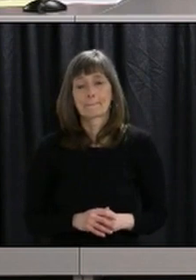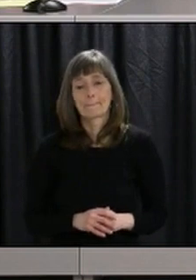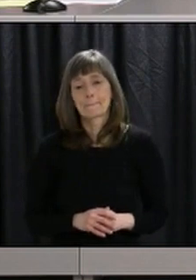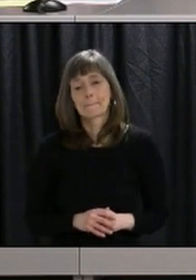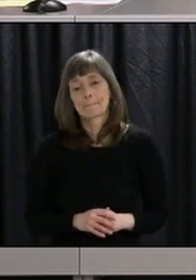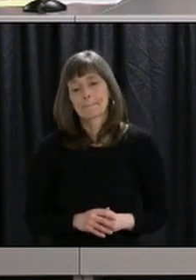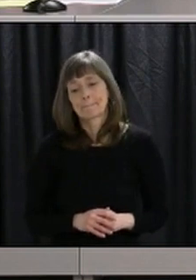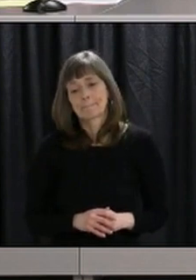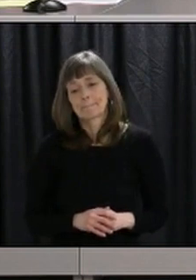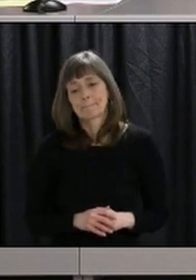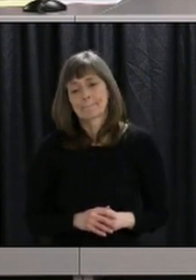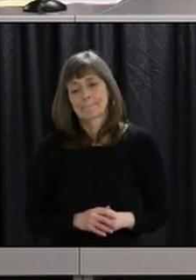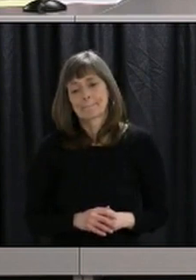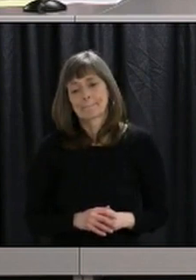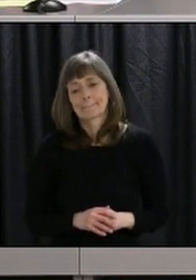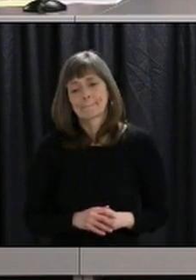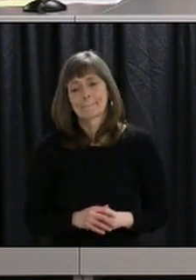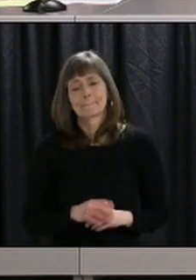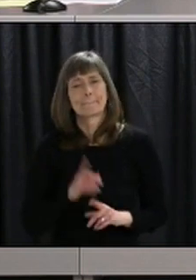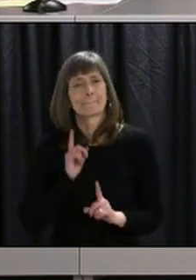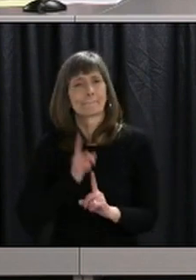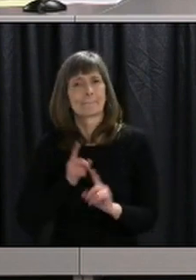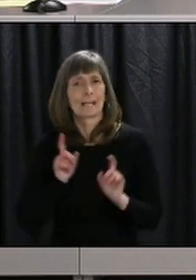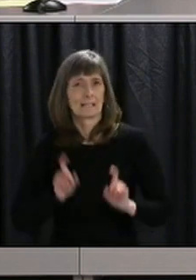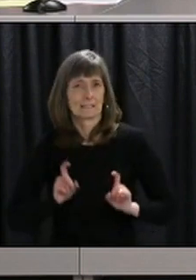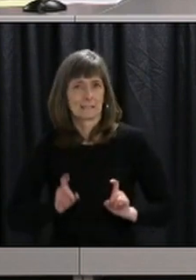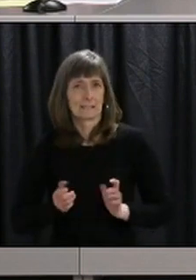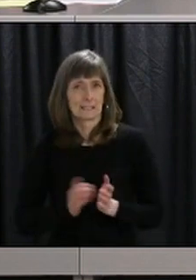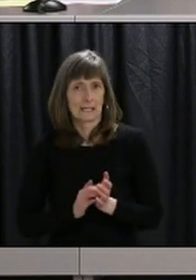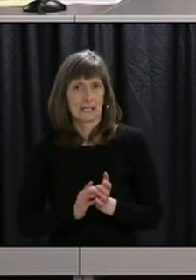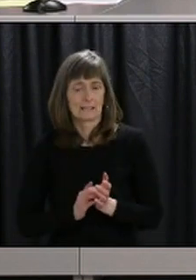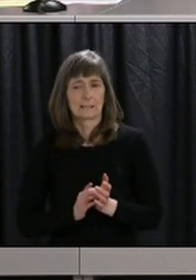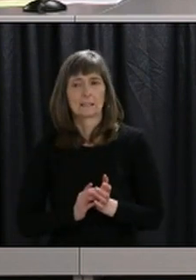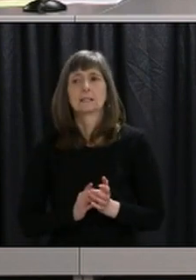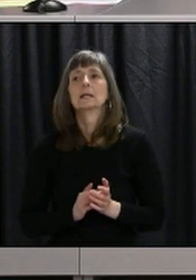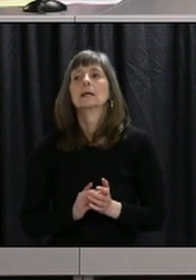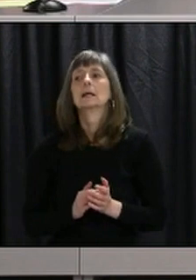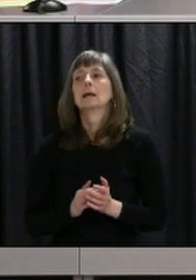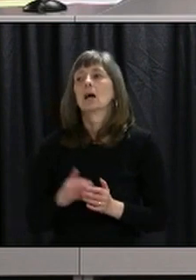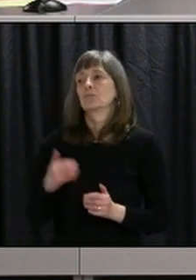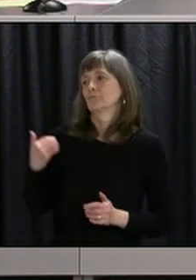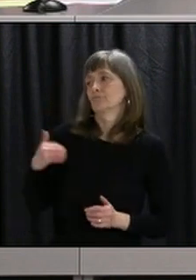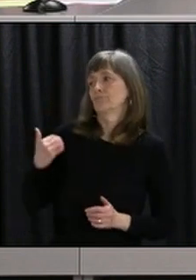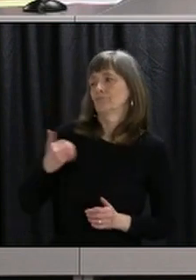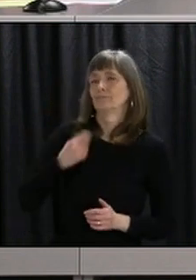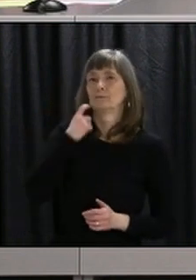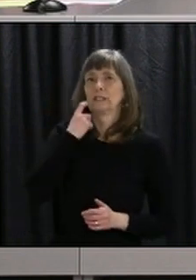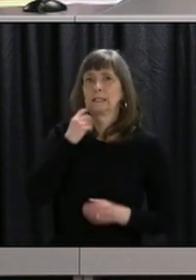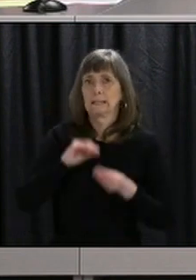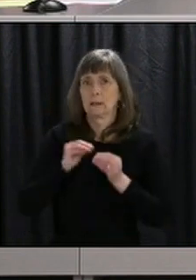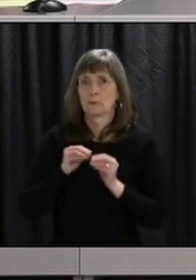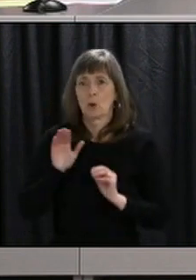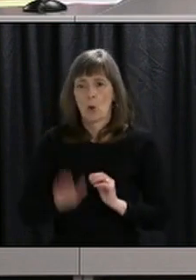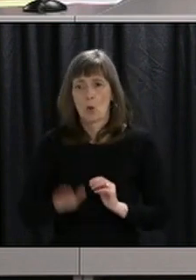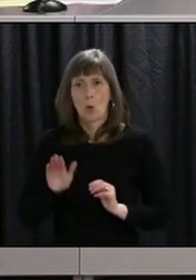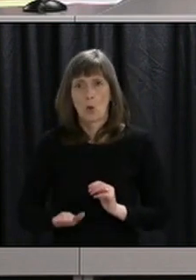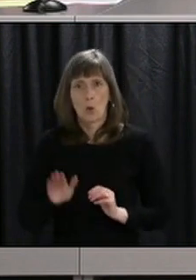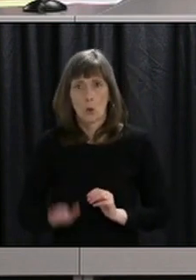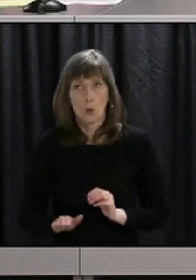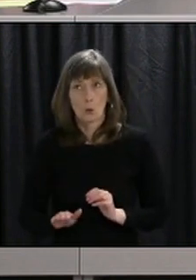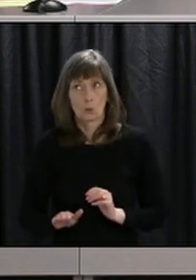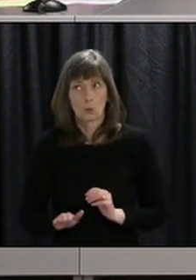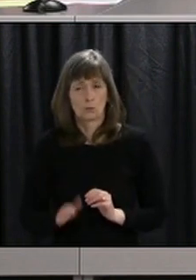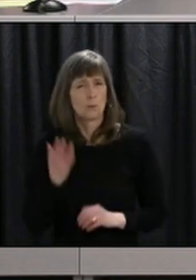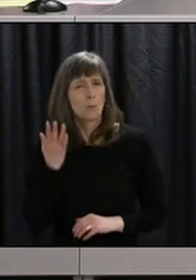Dr. Fitzgerald, just further to the testing there, our daily numbers have dropped quite a bit over the last few days. Just wondering if there was any particular reason for